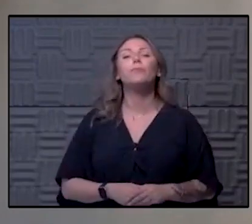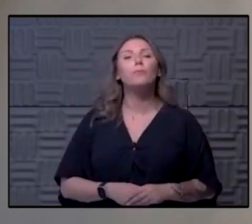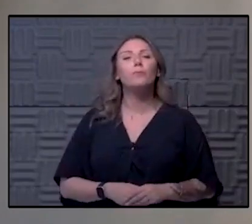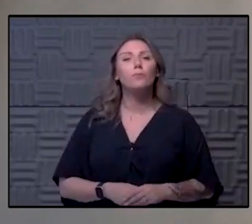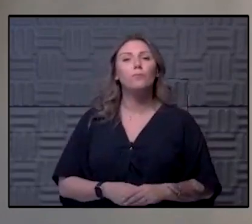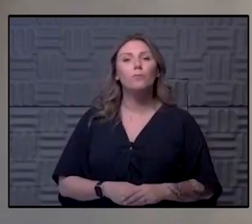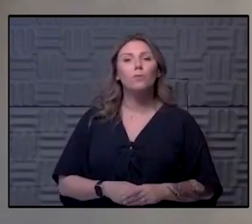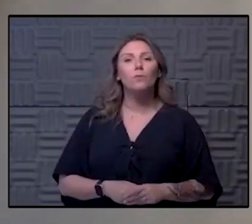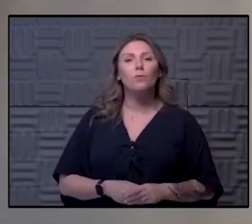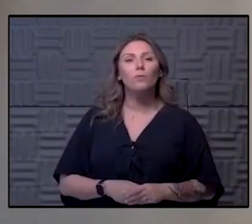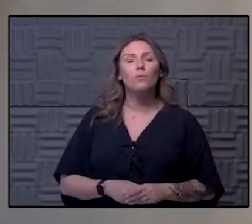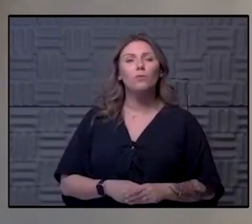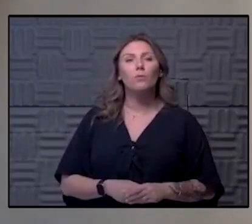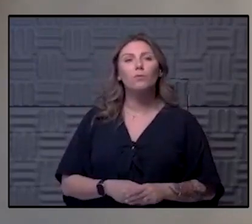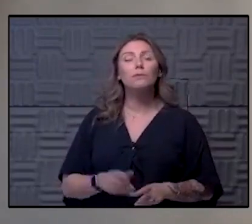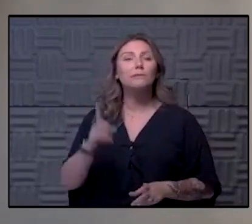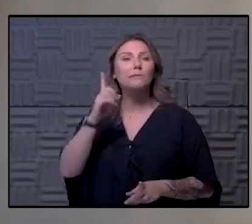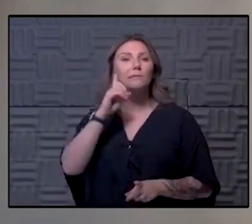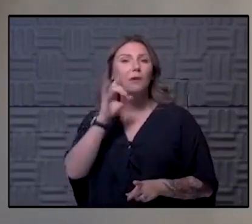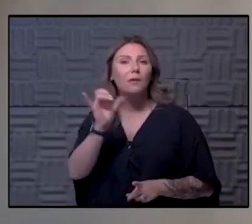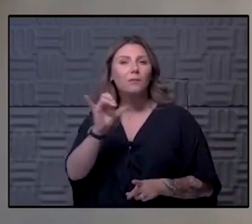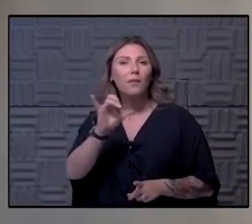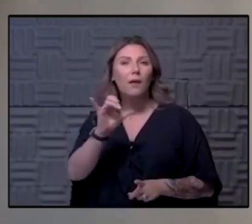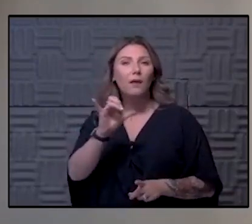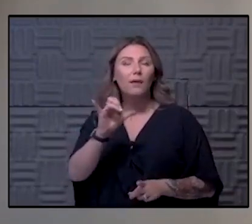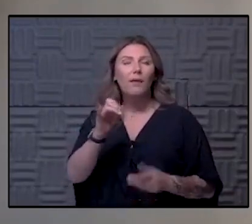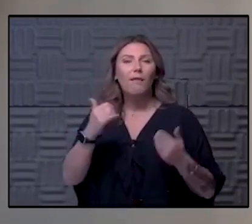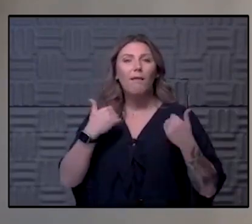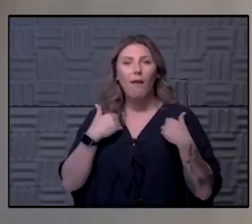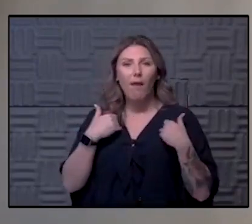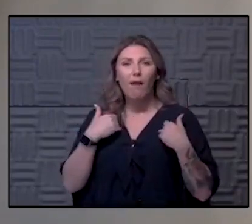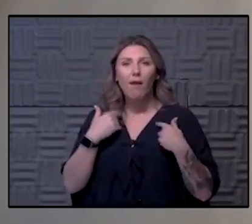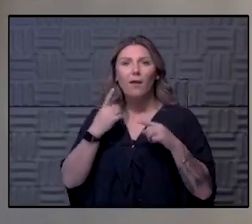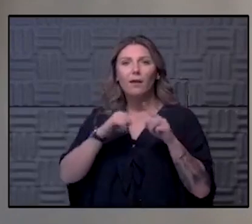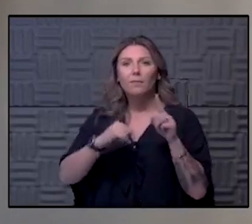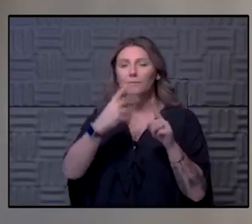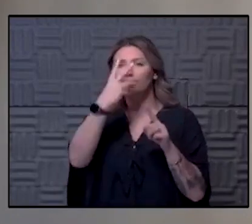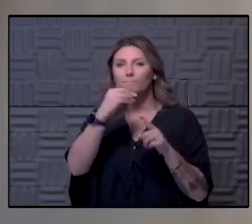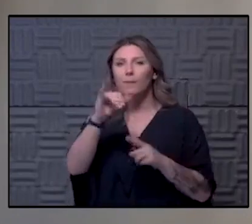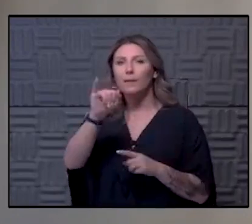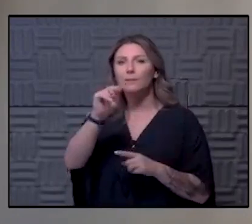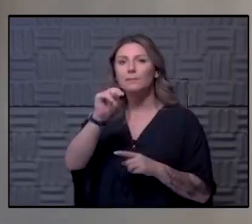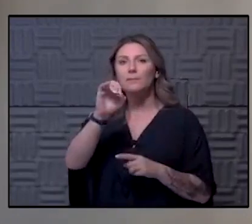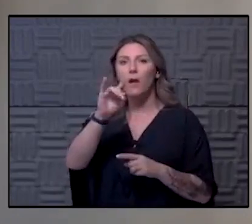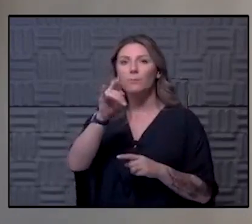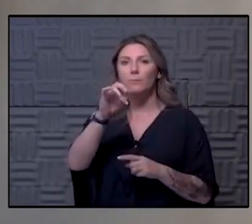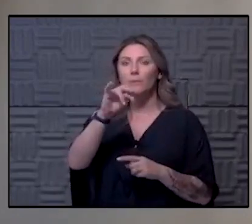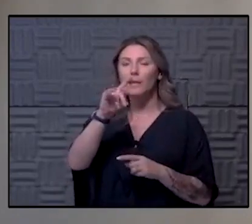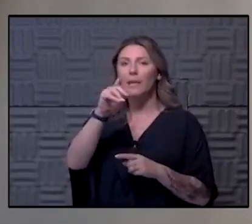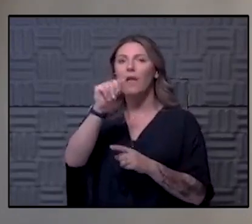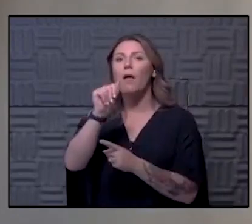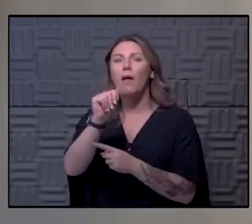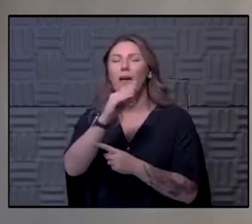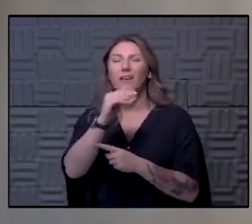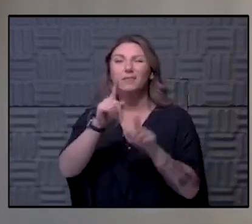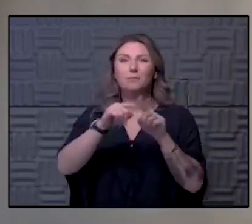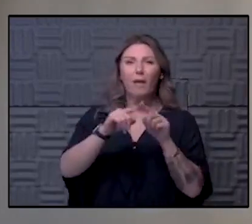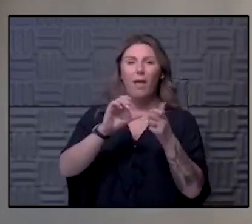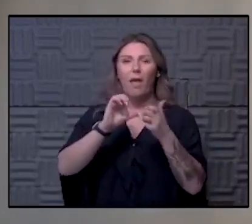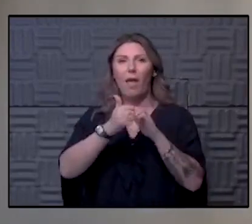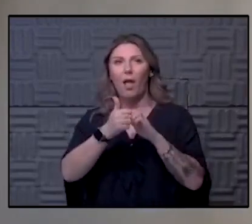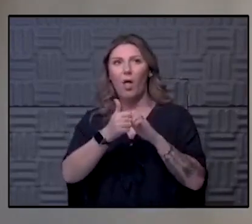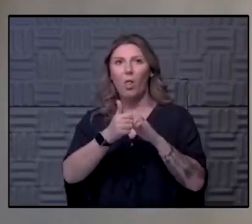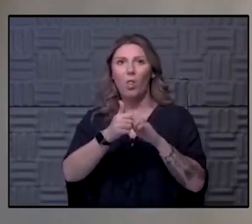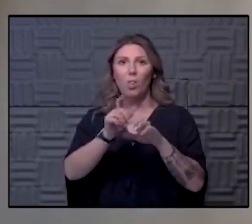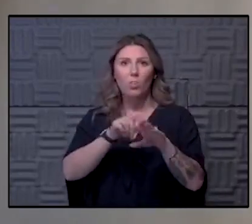think it sounds like he's dealing with insomnia. And depending on how long he's been dealing with this,